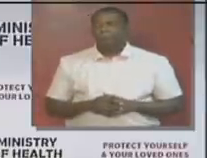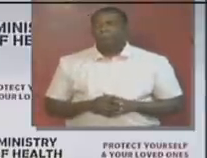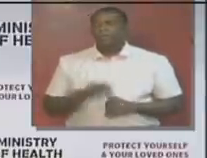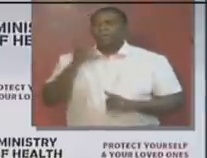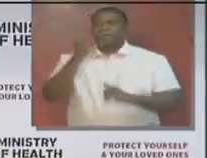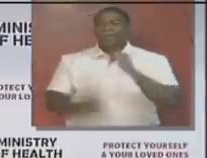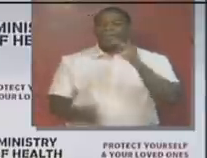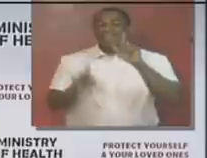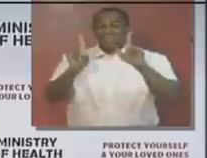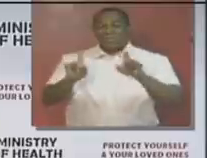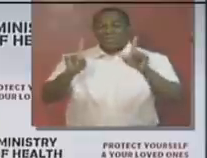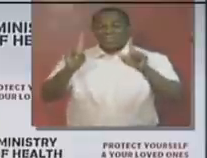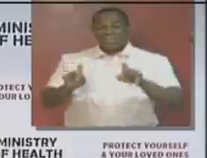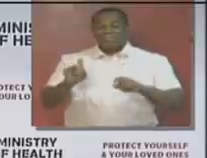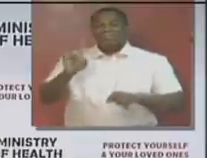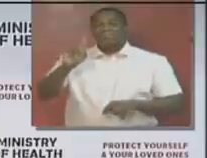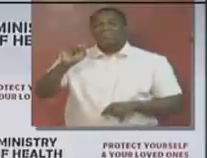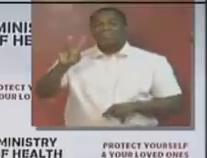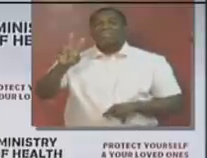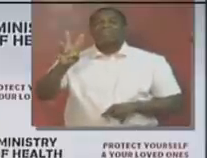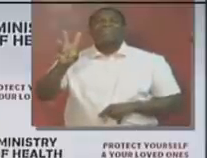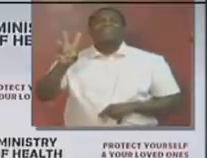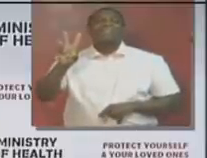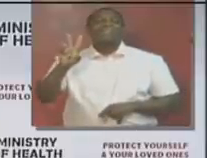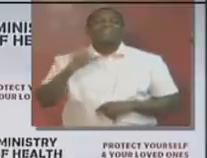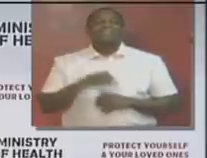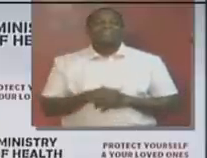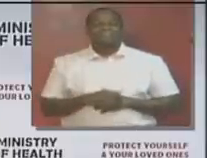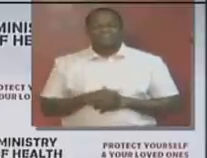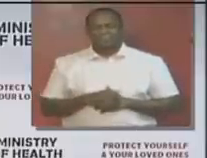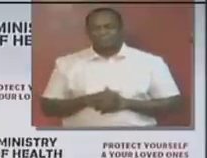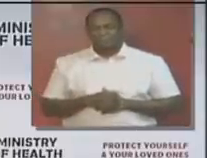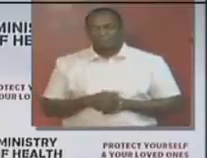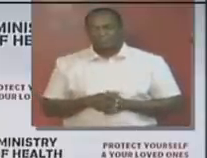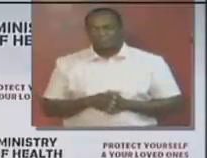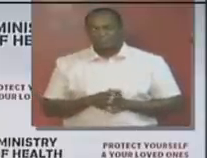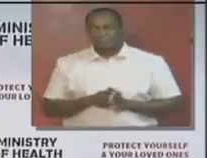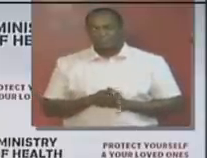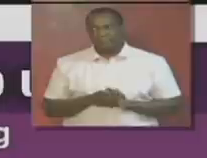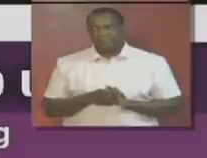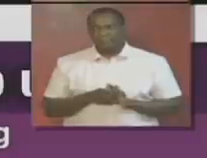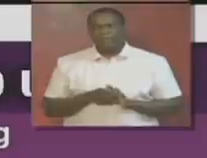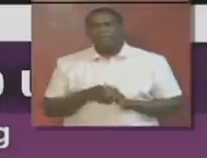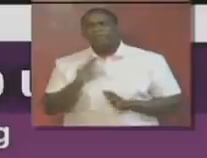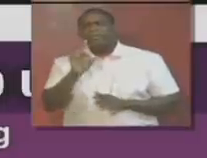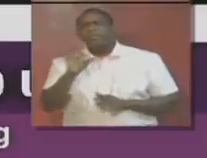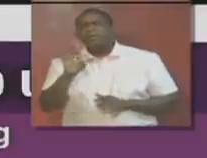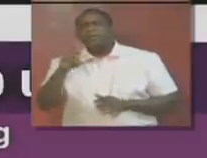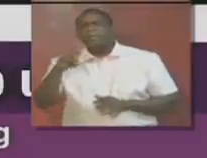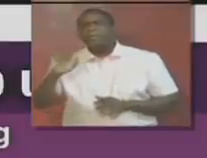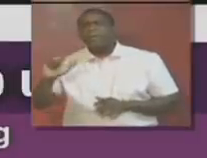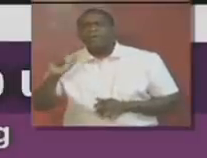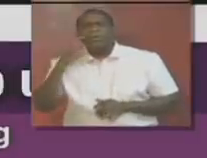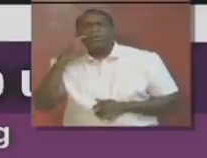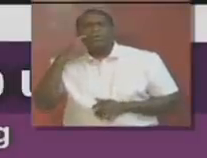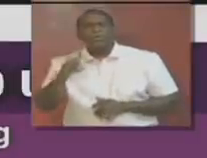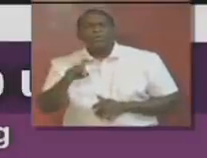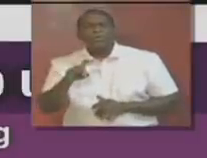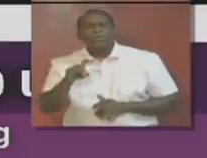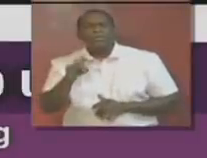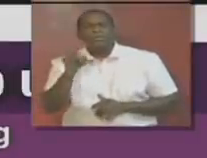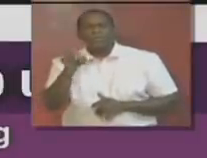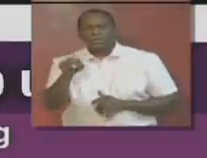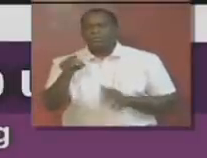please. Hi, Vanessa Cutting again. Dr. Paul, I noted that you indicated